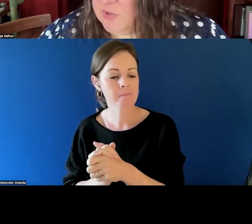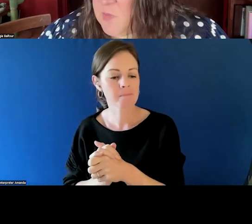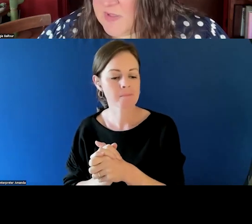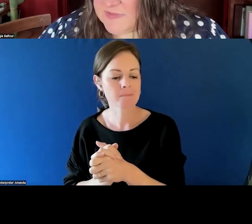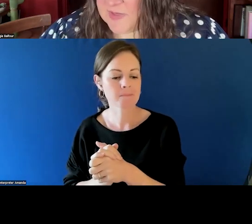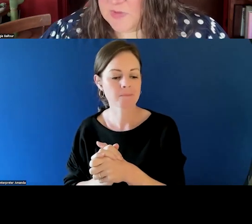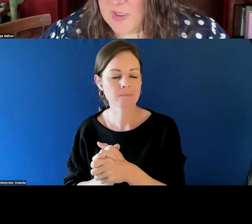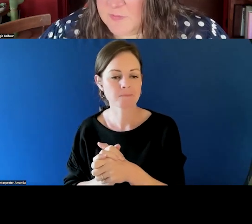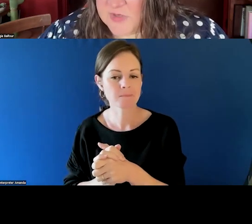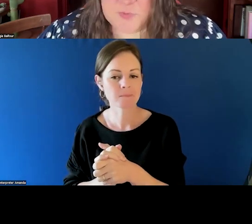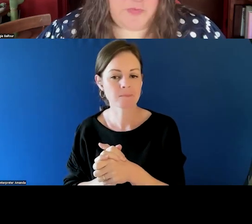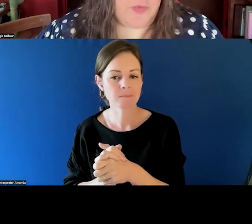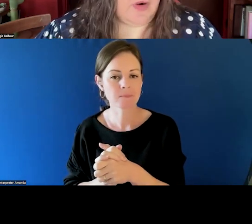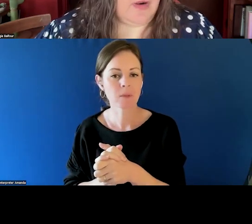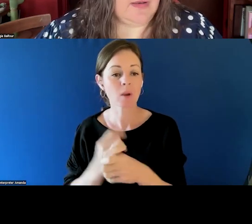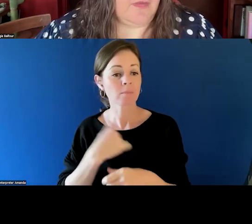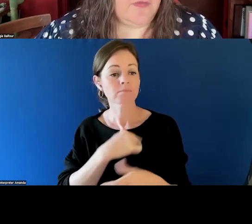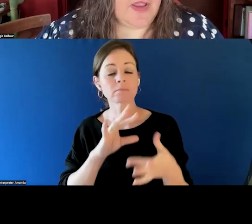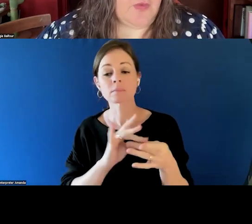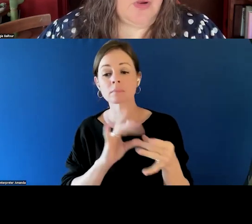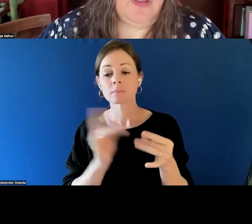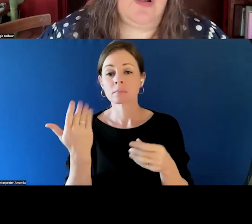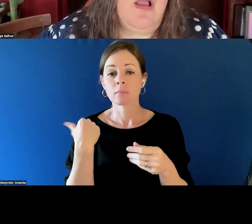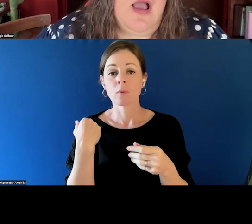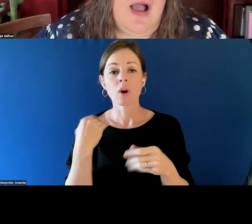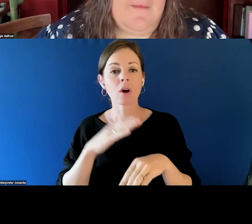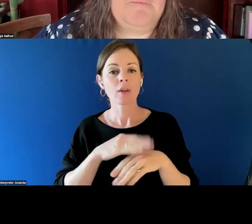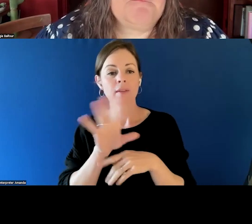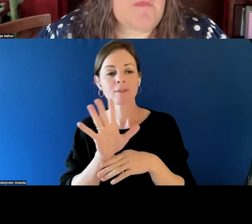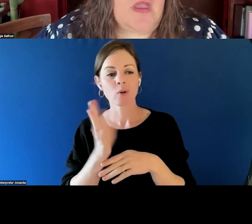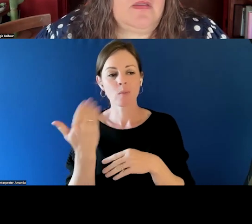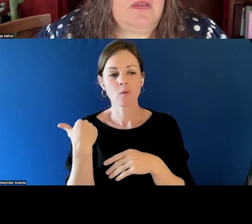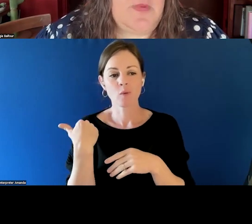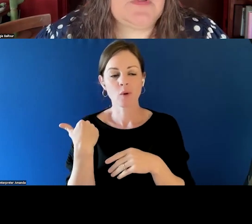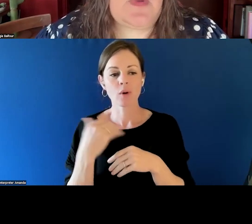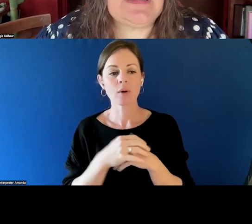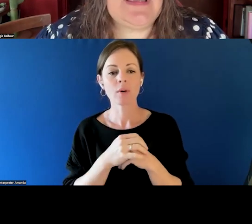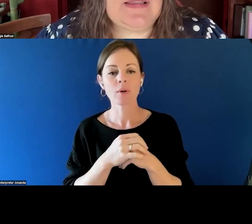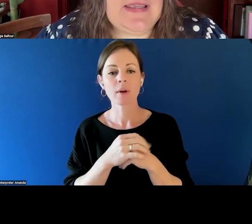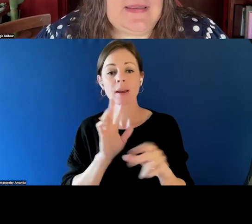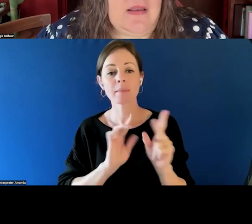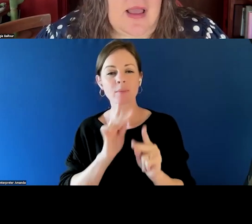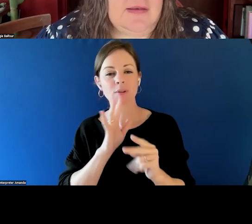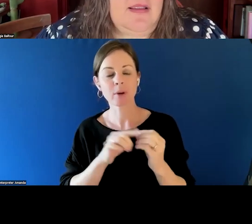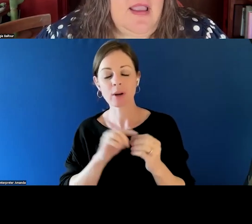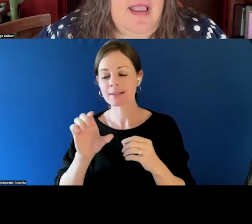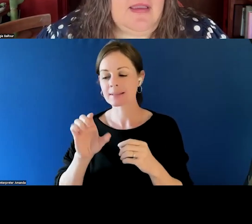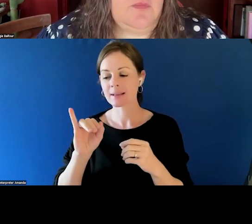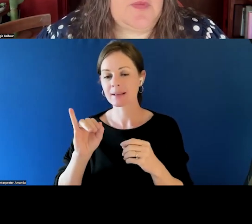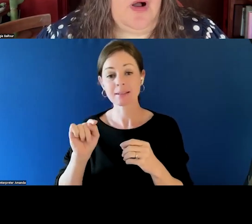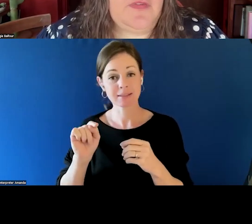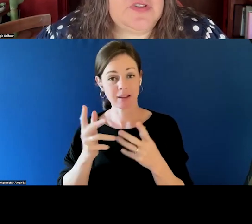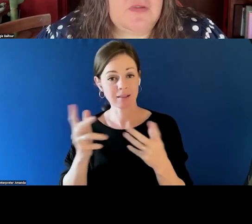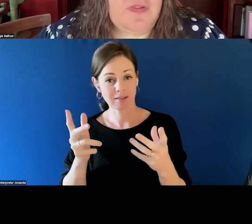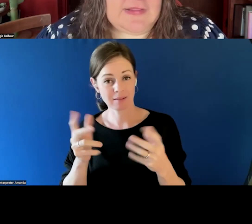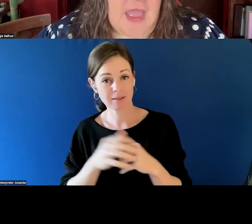And it really was, like we kind of mentioned before and on the video earlier, people talk about CIT a lot, and